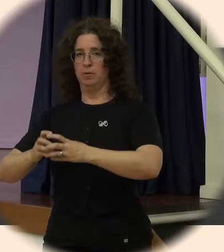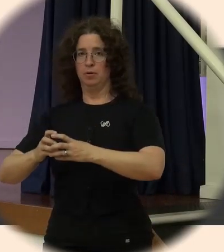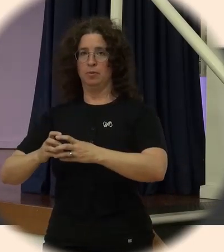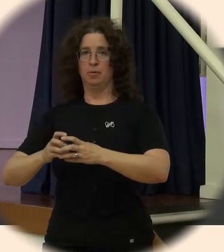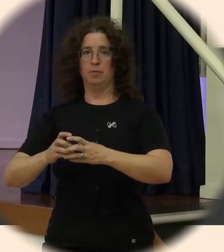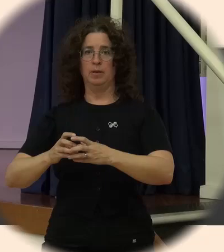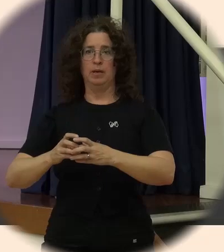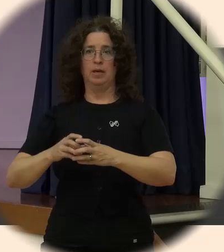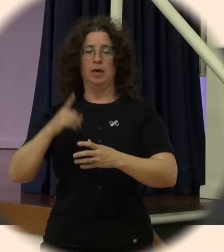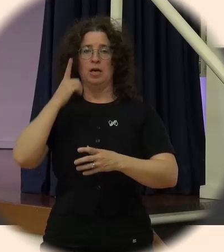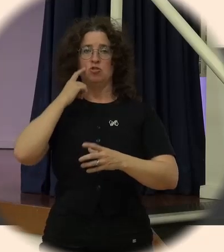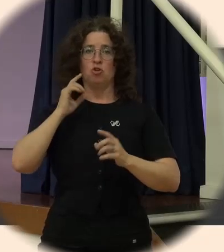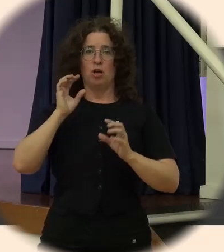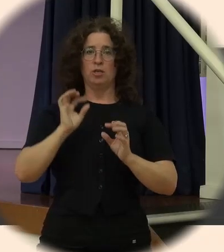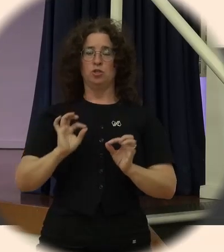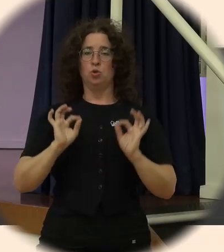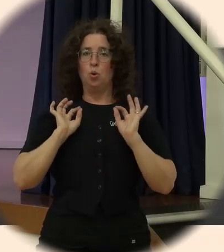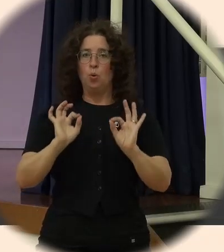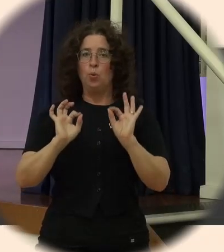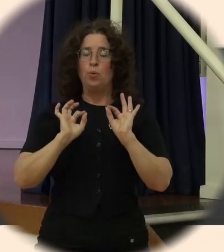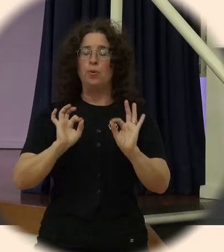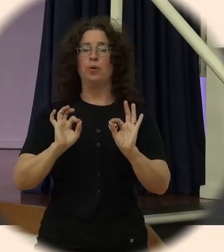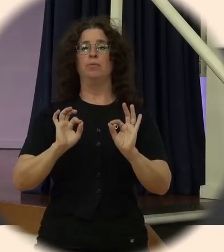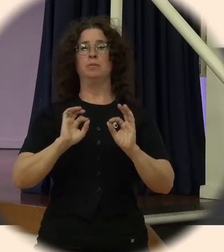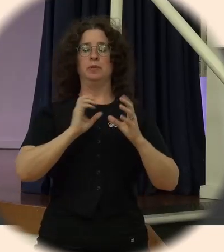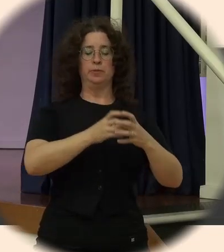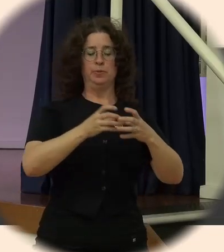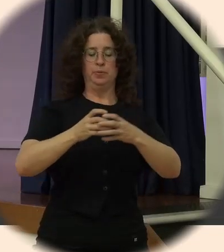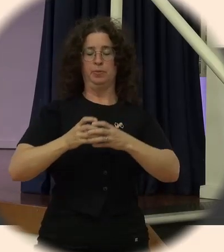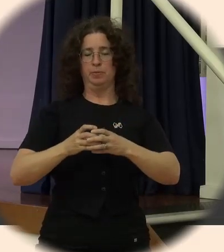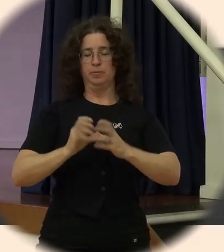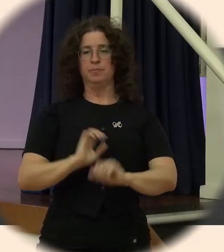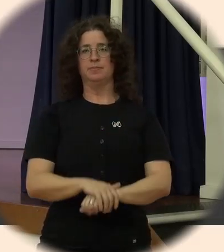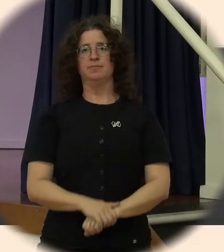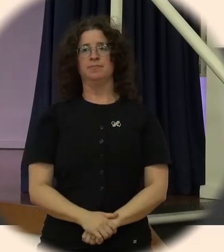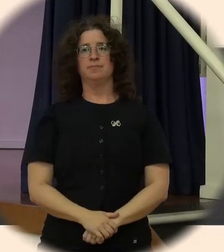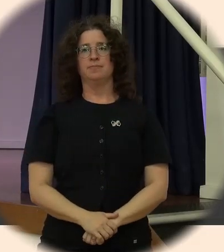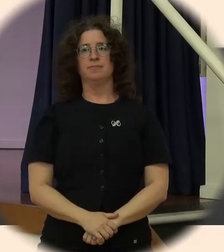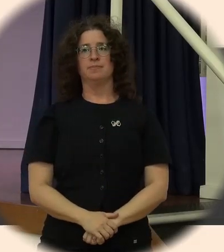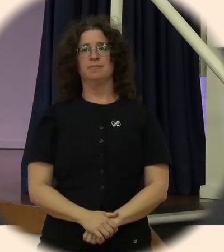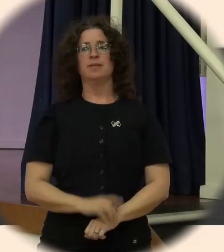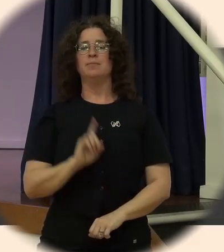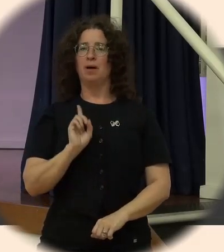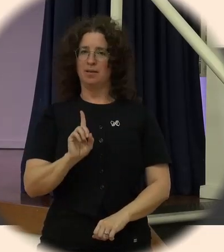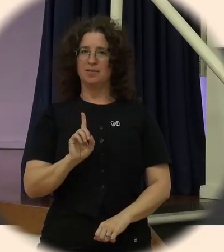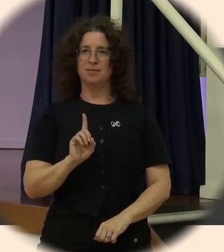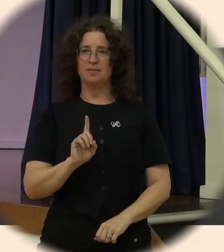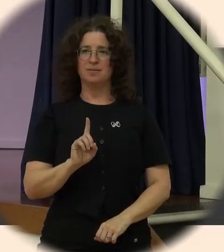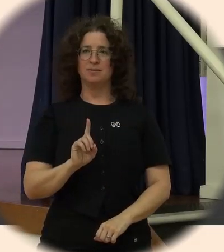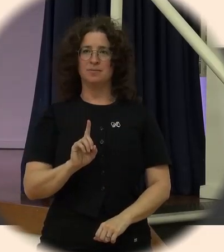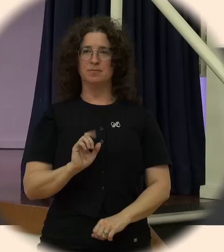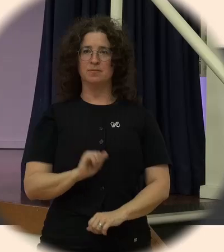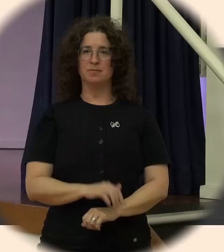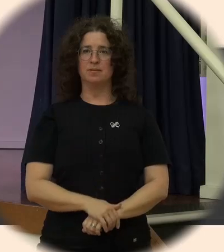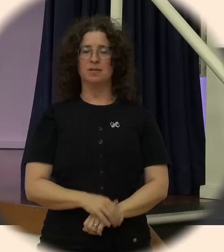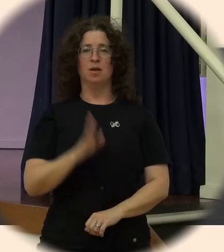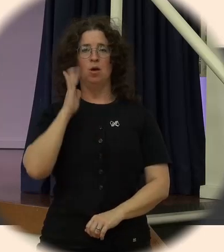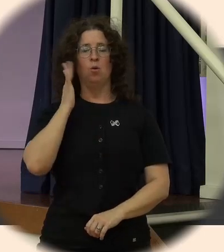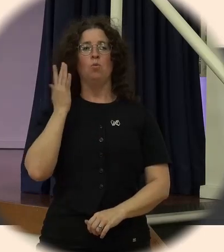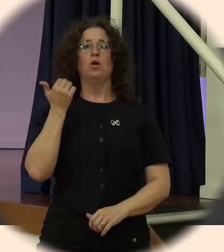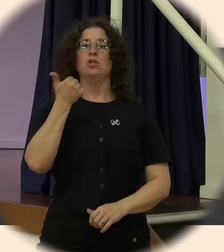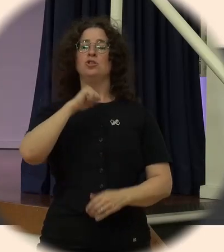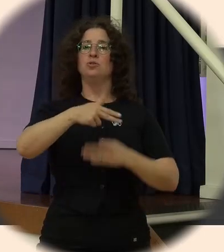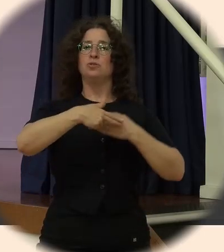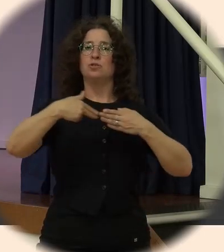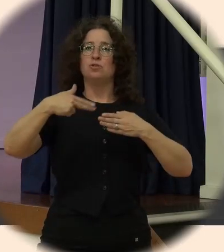bundle size, and monitoring your CDN usage regularly. That said, when used well, addressables shine